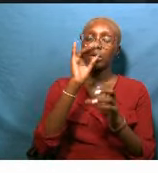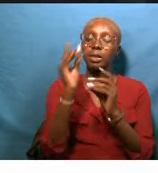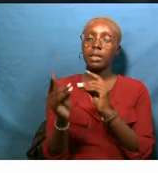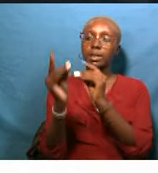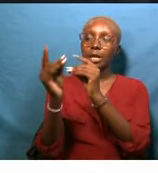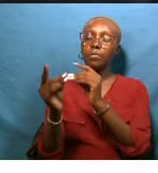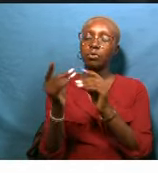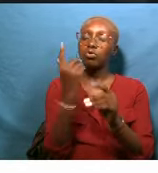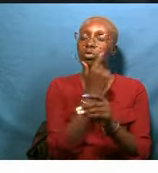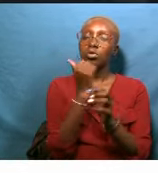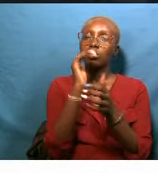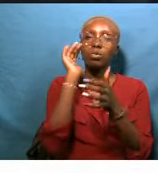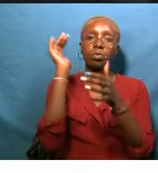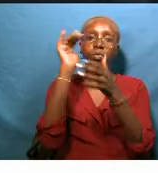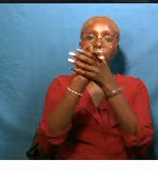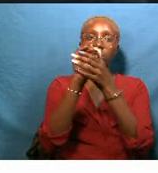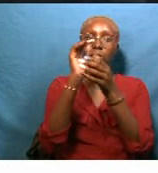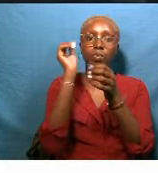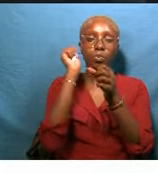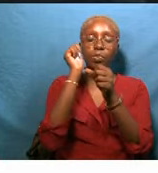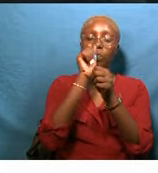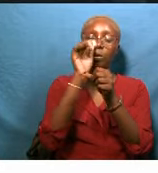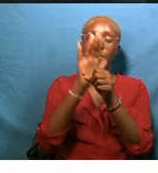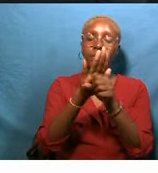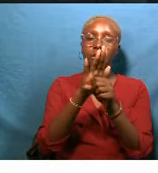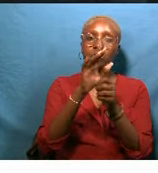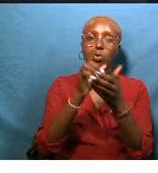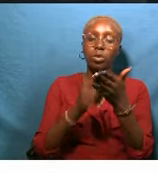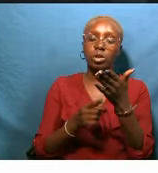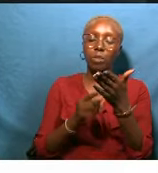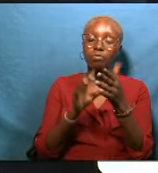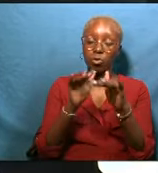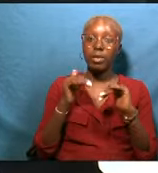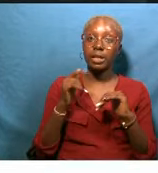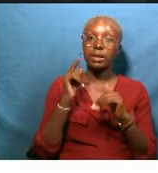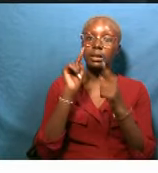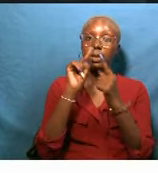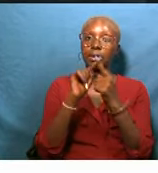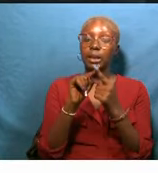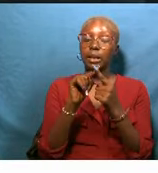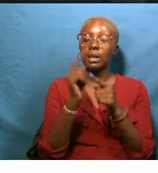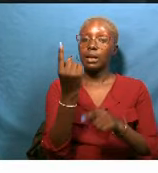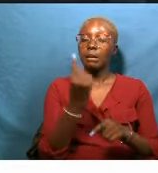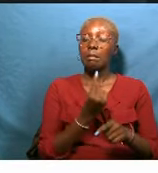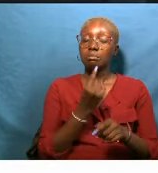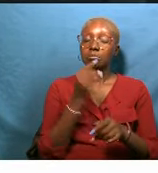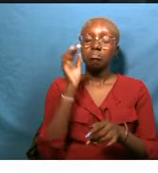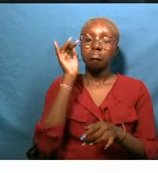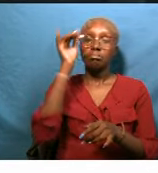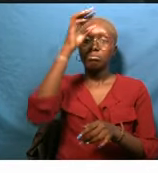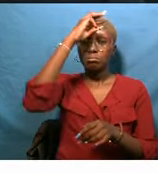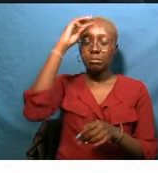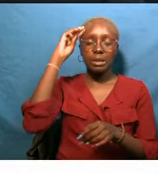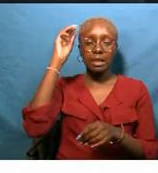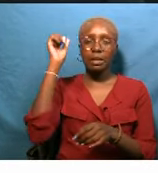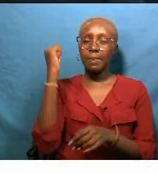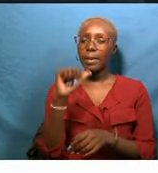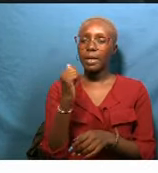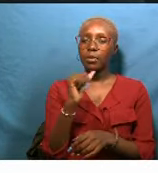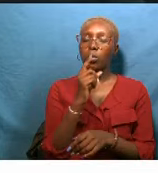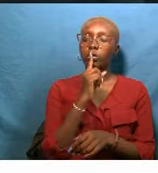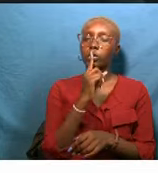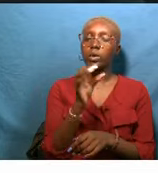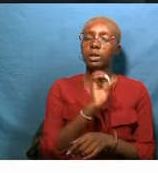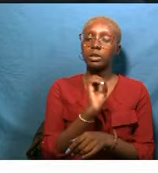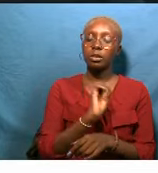wait me until I come. Mary still lingered without being sure. And again, the Savior appeared to